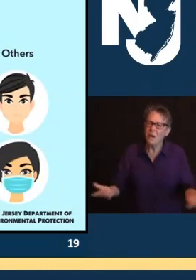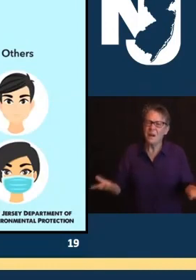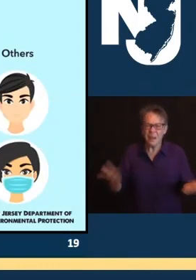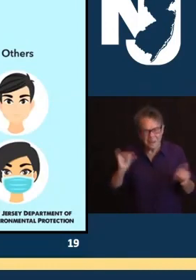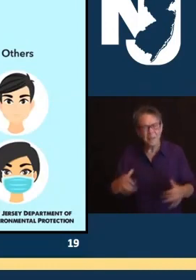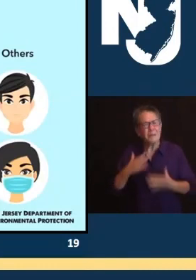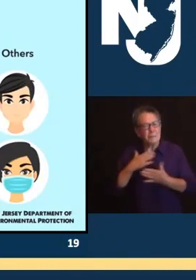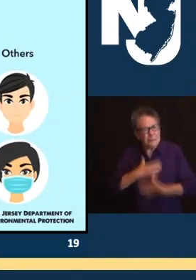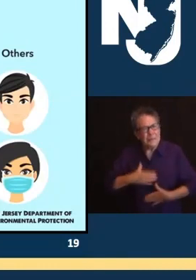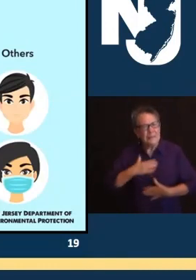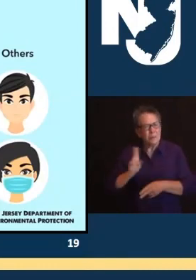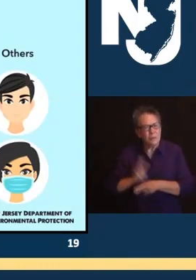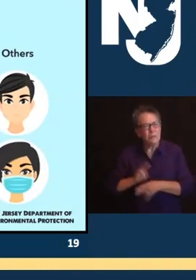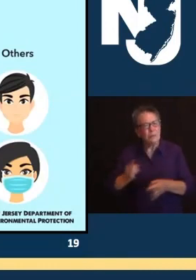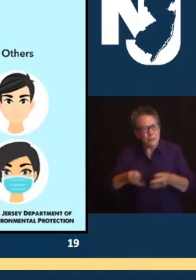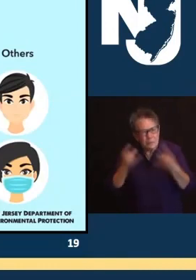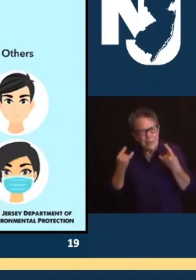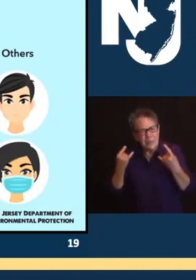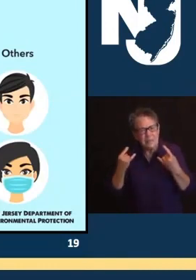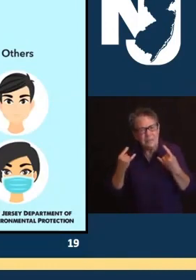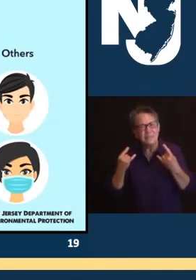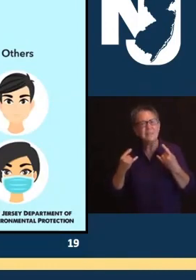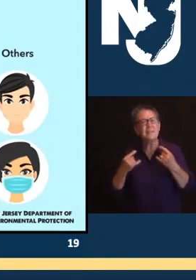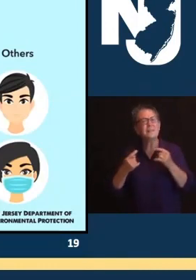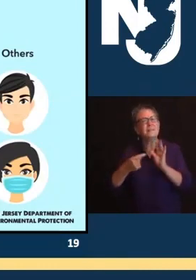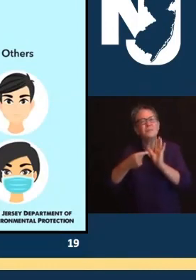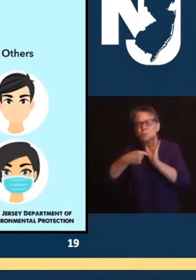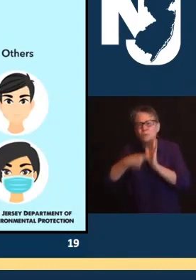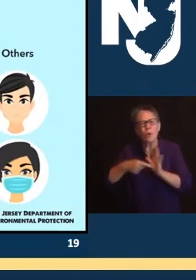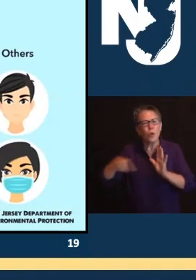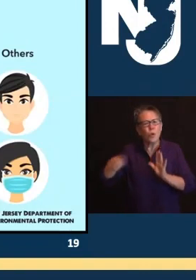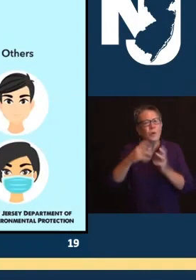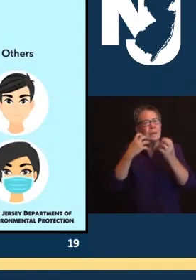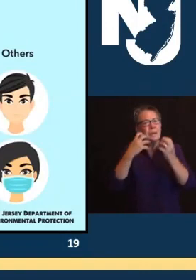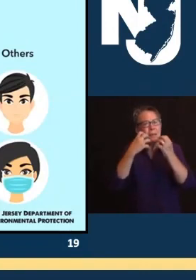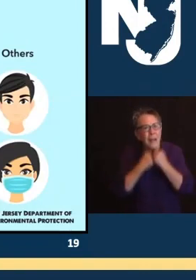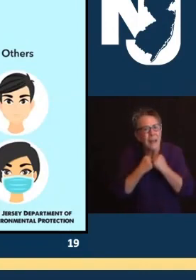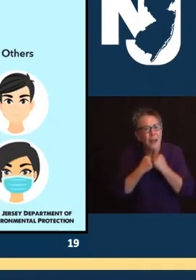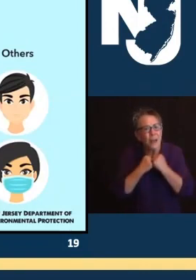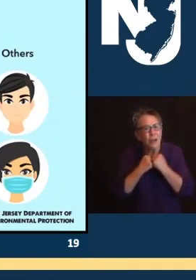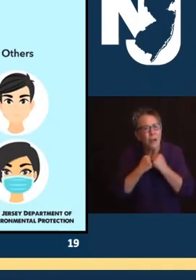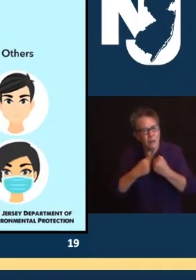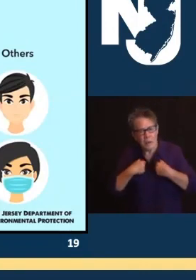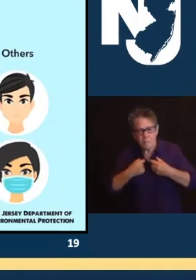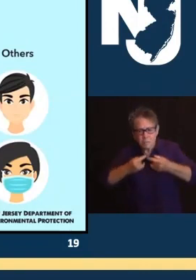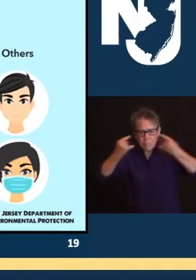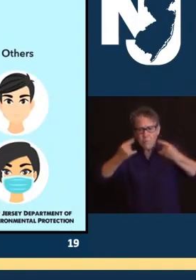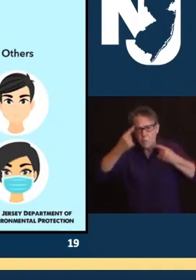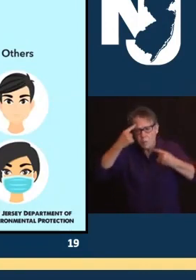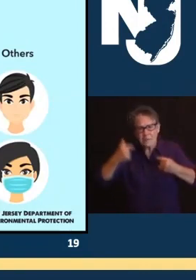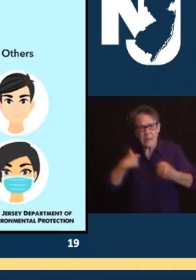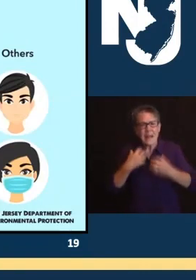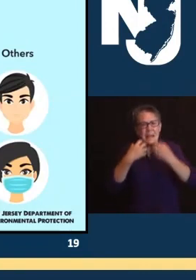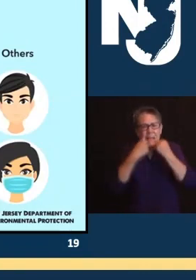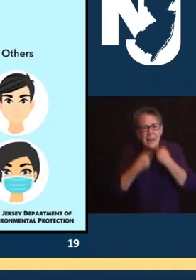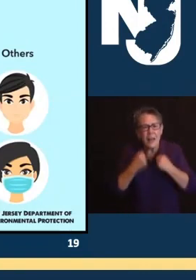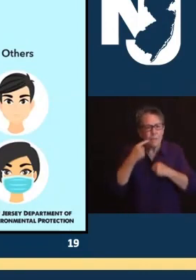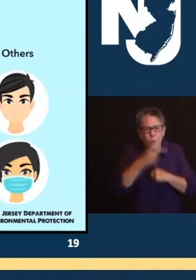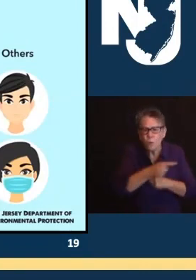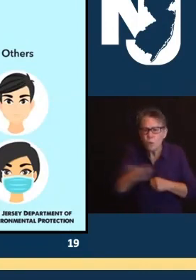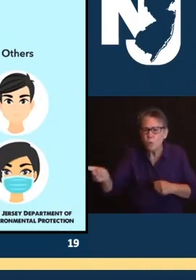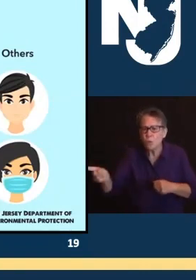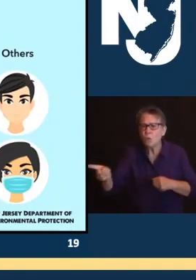how we show others that we care about our communities. Face coverings are how we slow the spread of COVID-19. Face coverings are